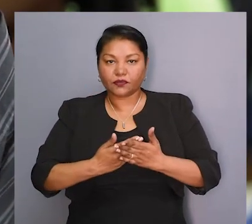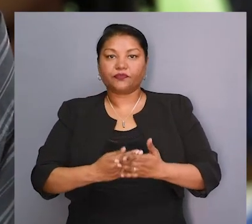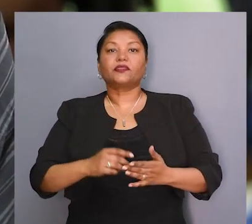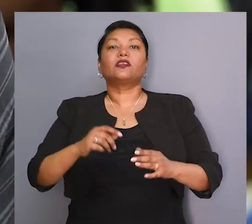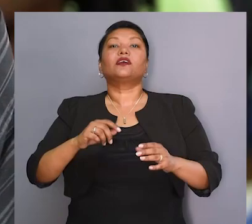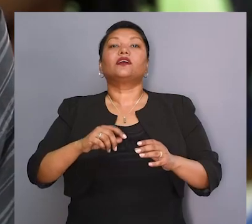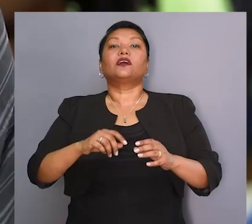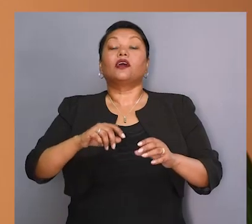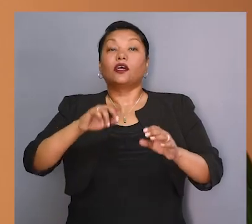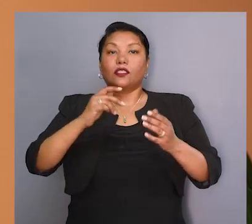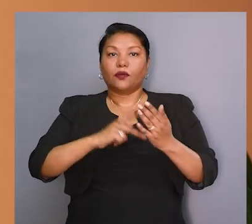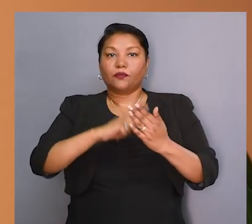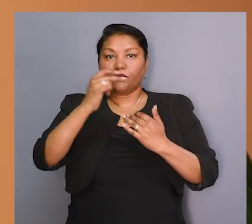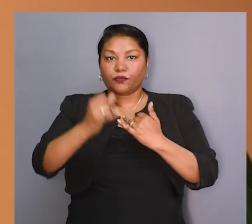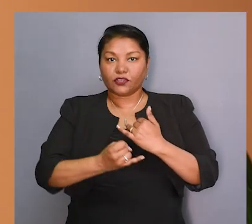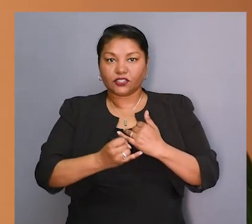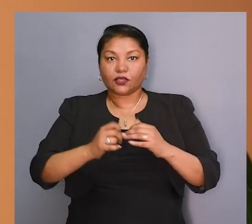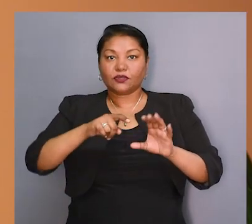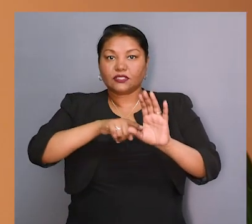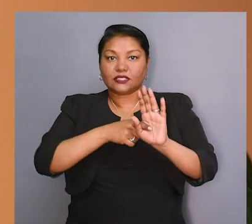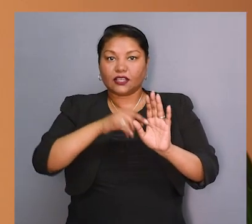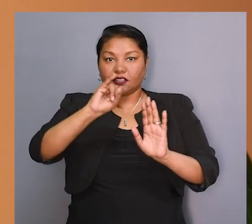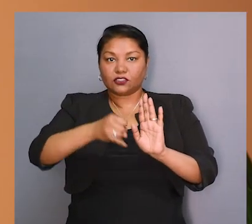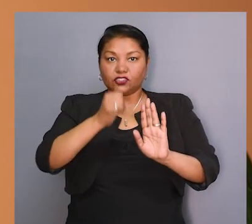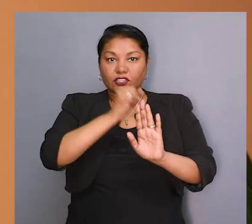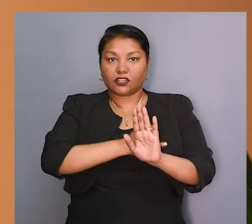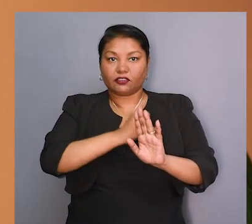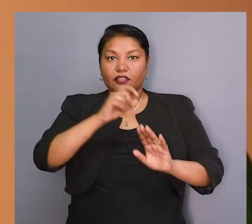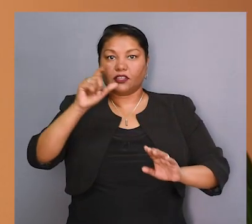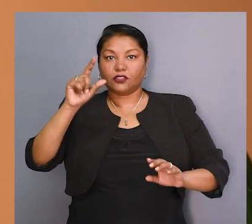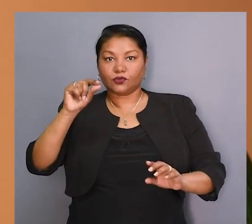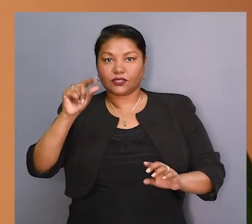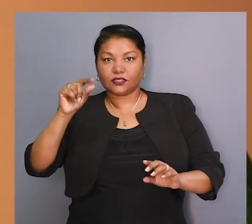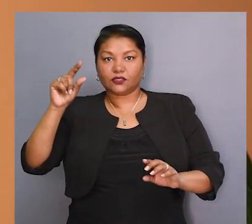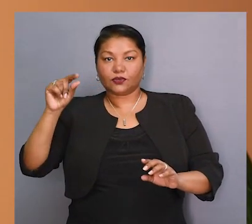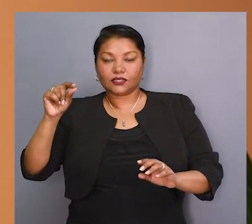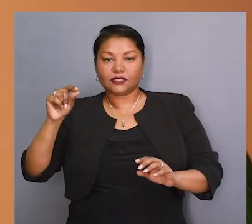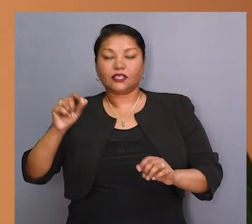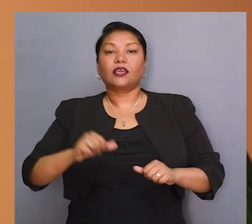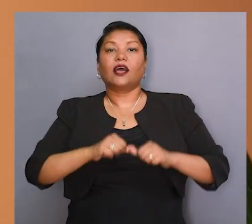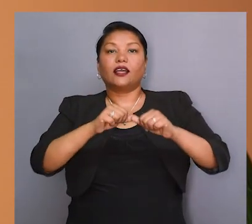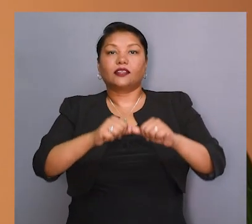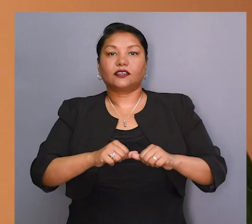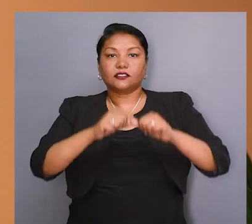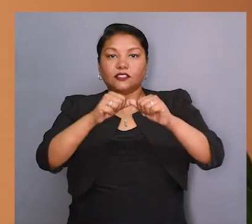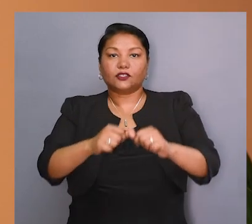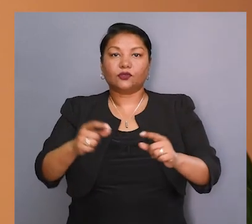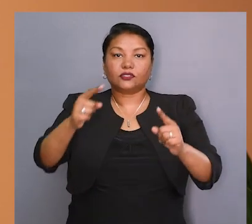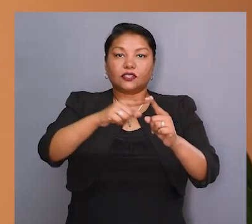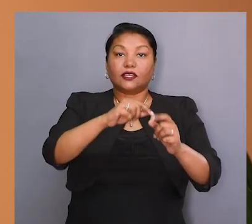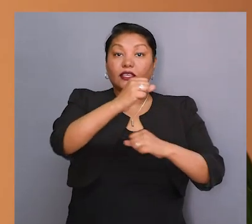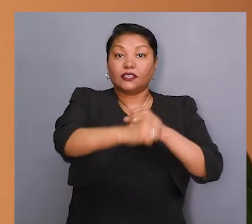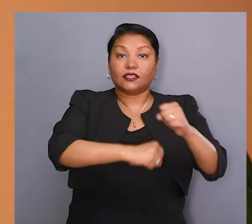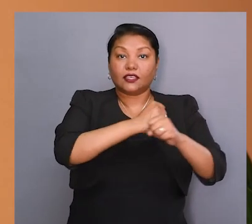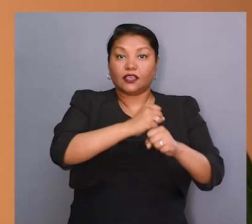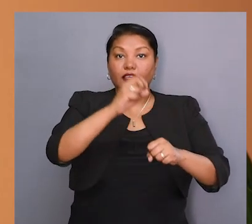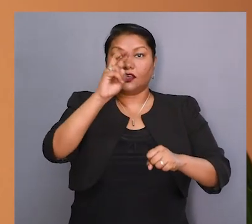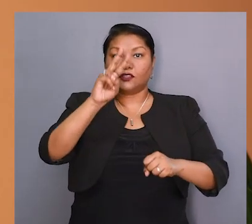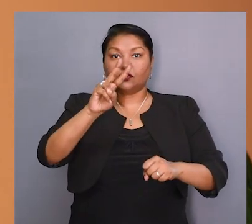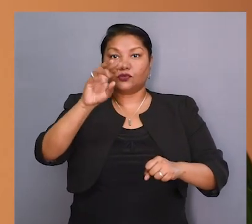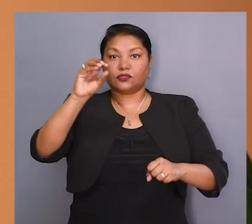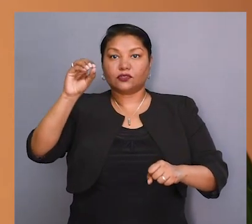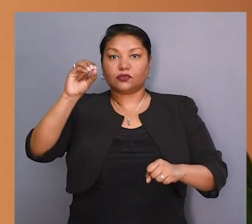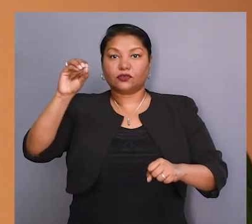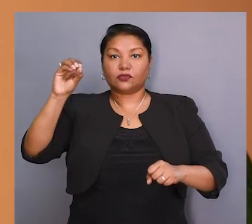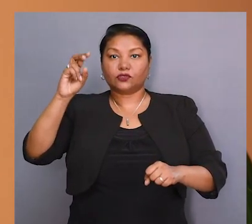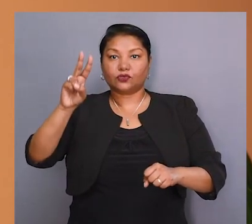is expected to commence in January 2020 and continue through to September 21. It has